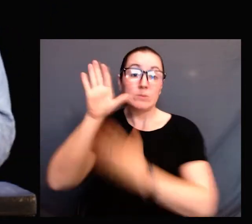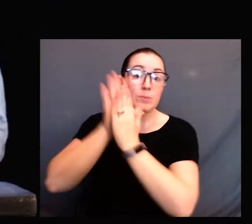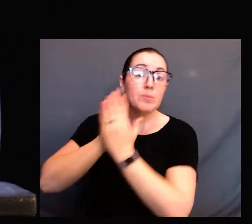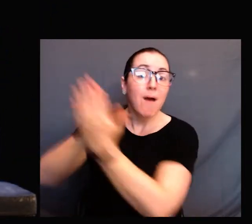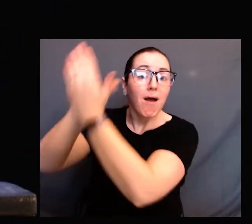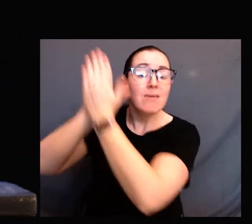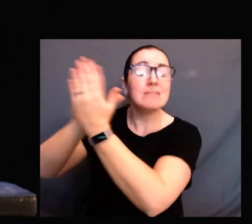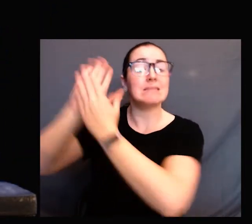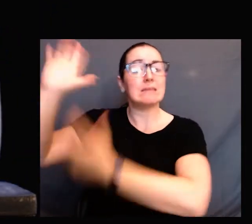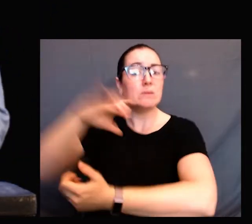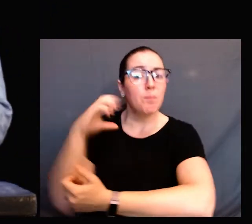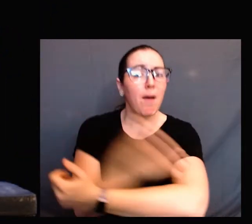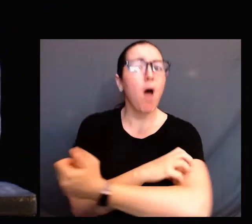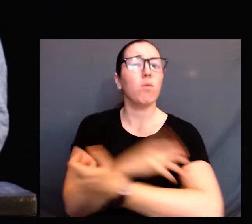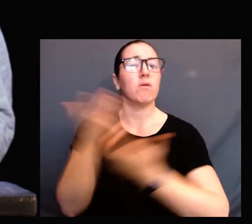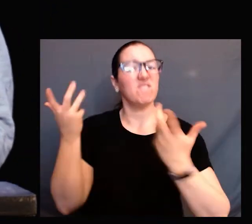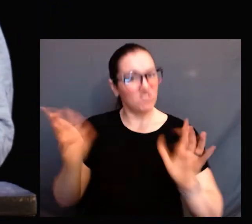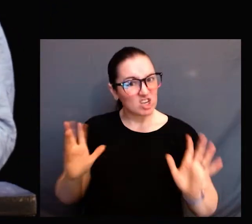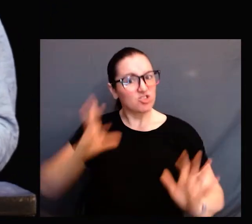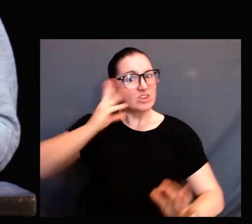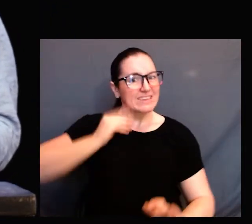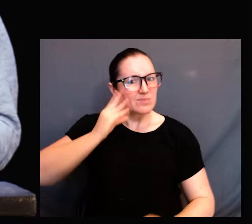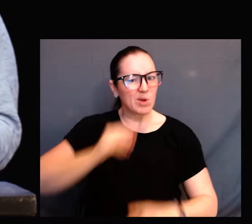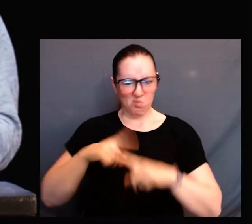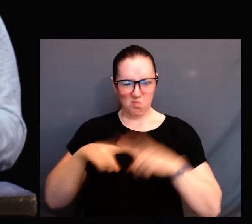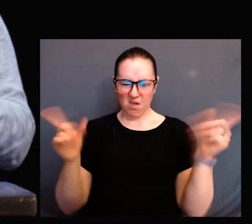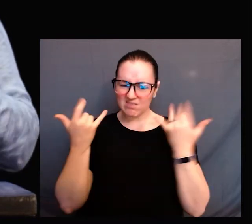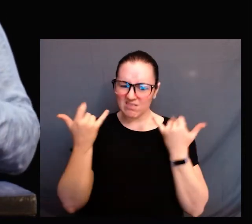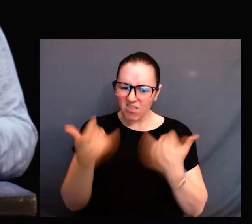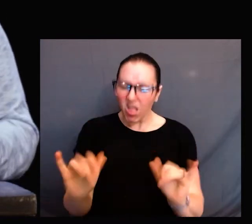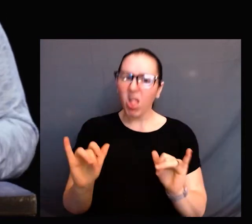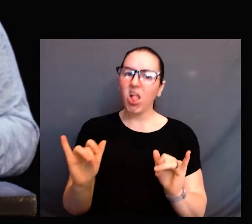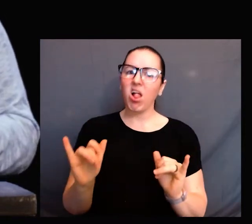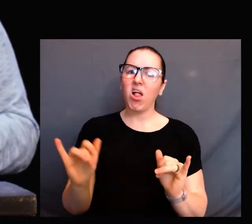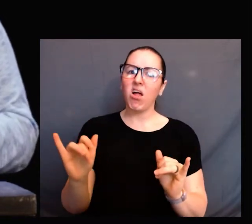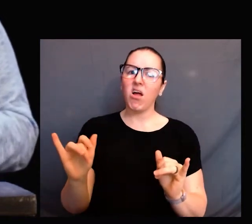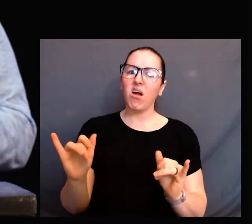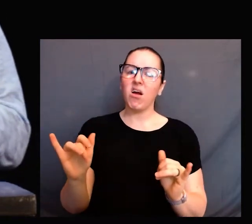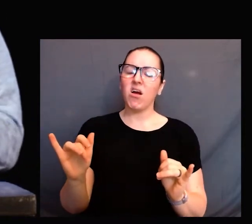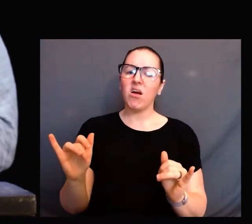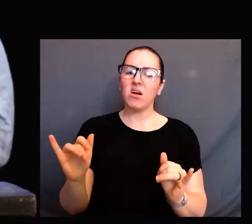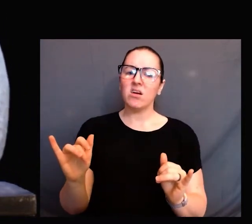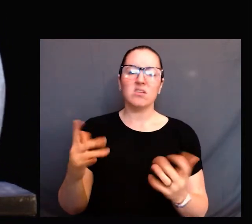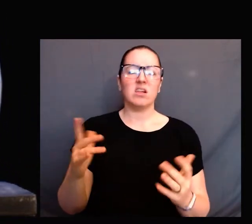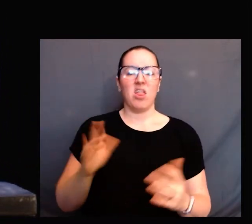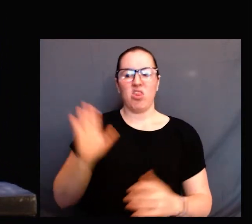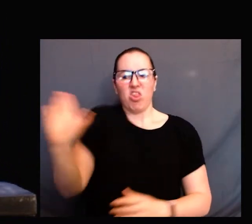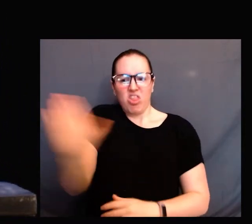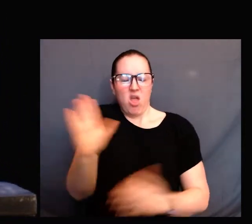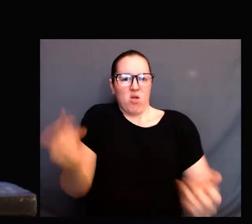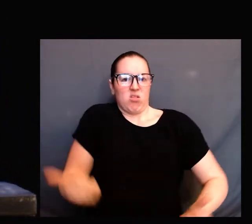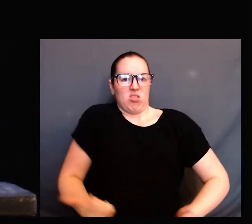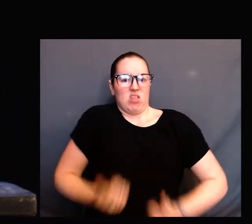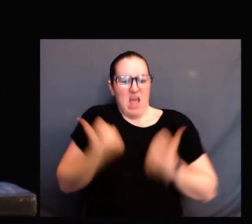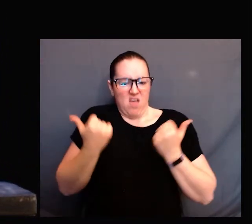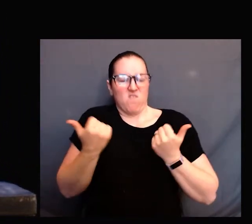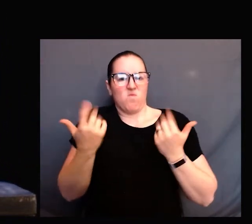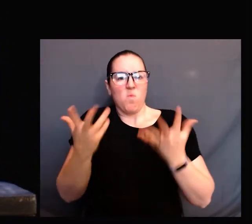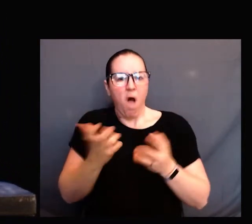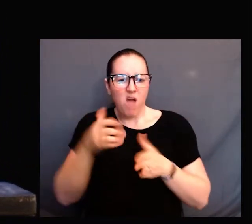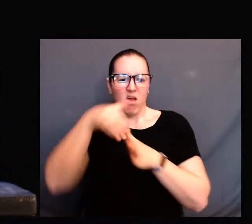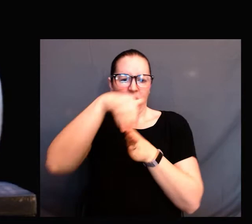experiencing his presence and his power in their life, and yet there's still a propensity to live